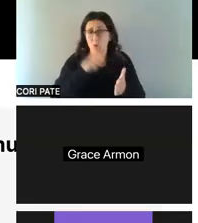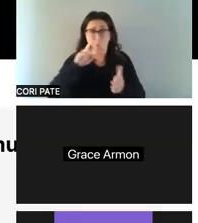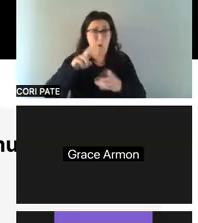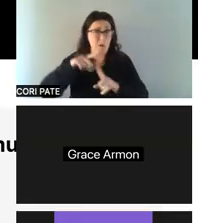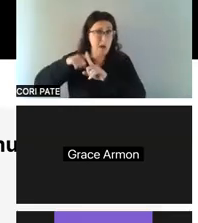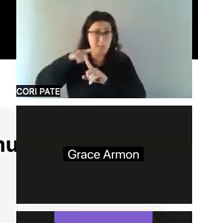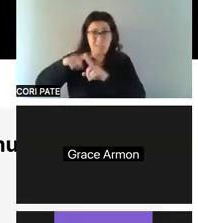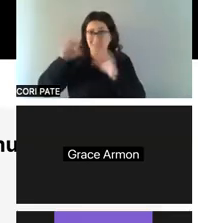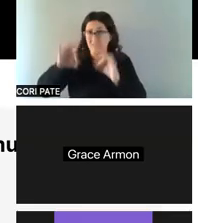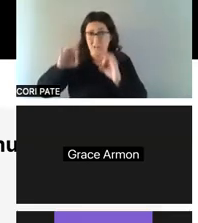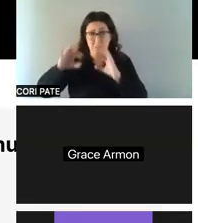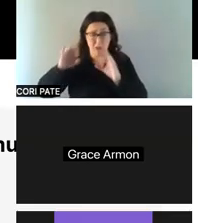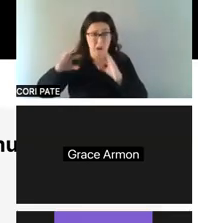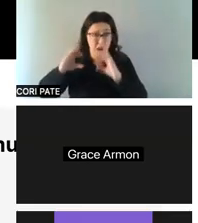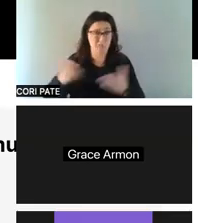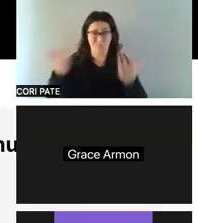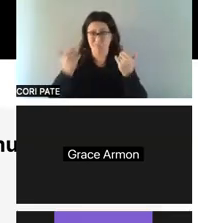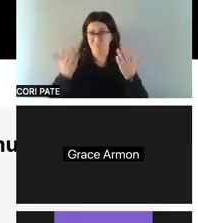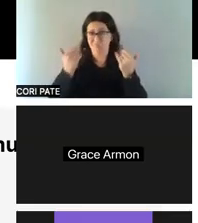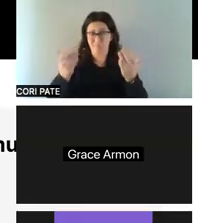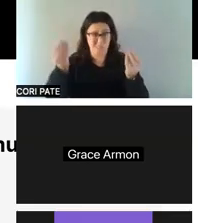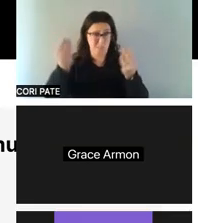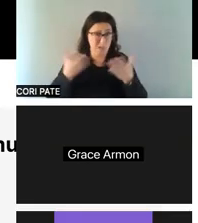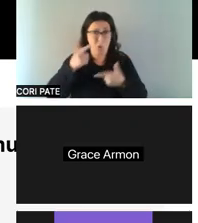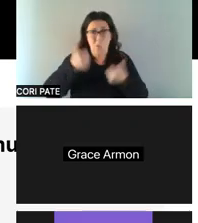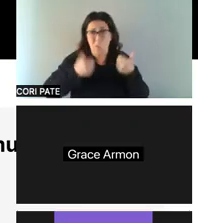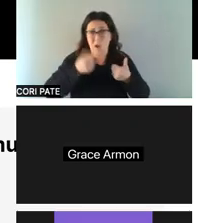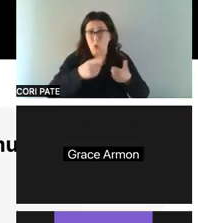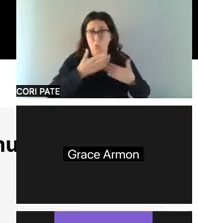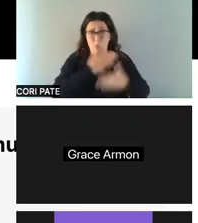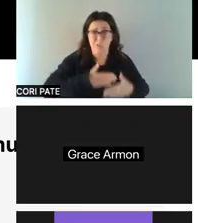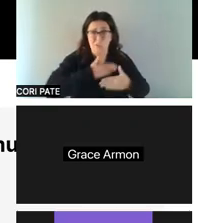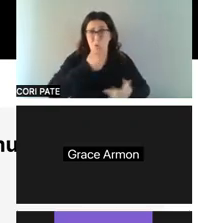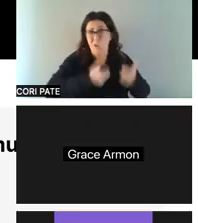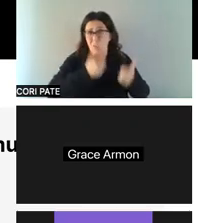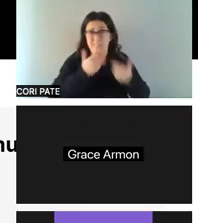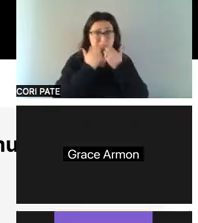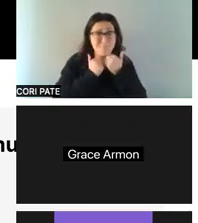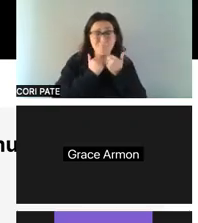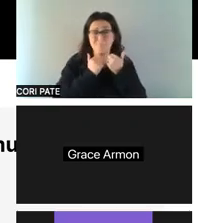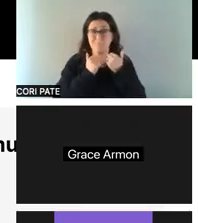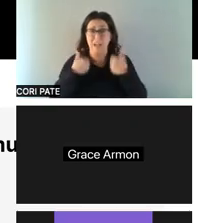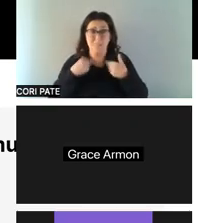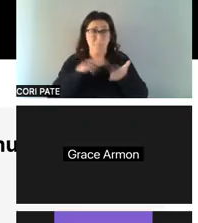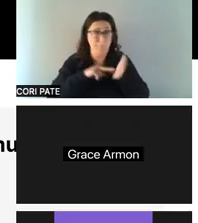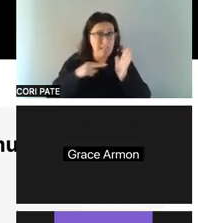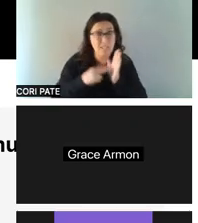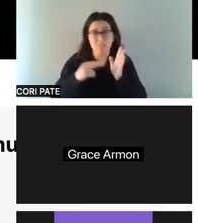what you find helpful, what you enjoy, what is meaningful in these community of